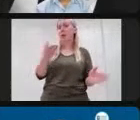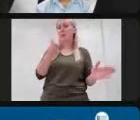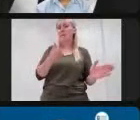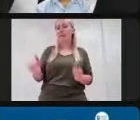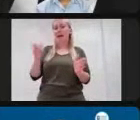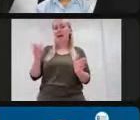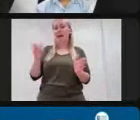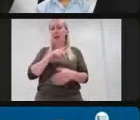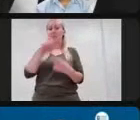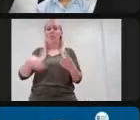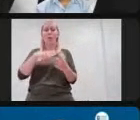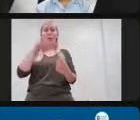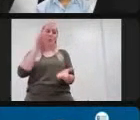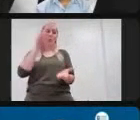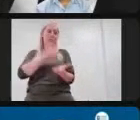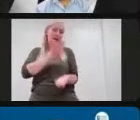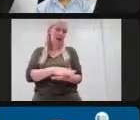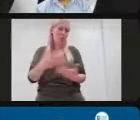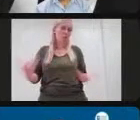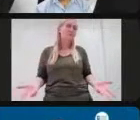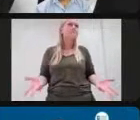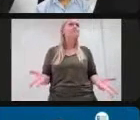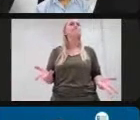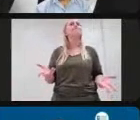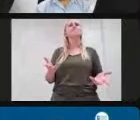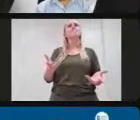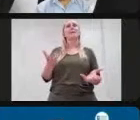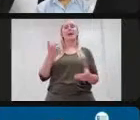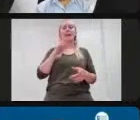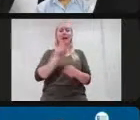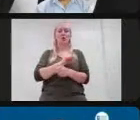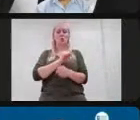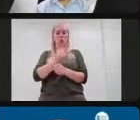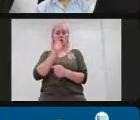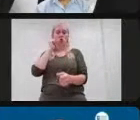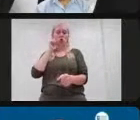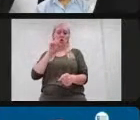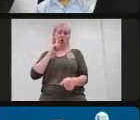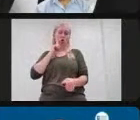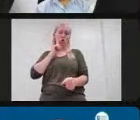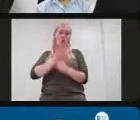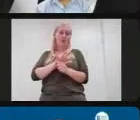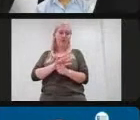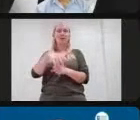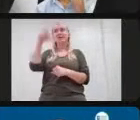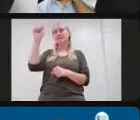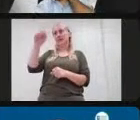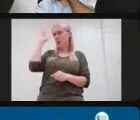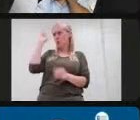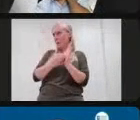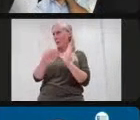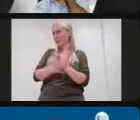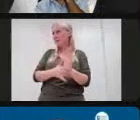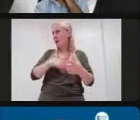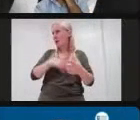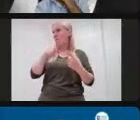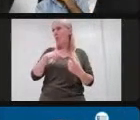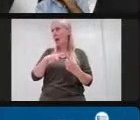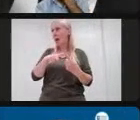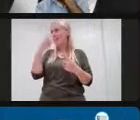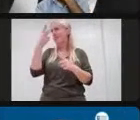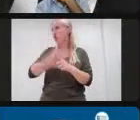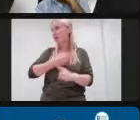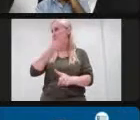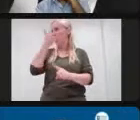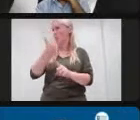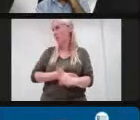when it was going to happen? And some sort of like actual confirmation that's like, yes, we will get to this in 2 months, in 3